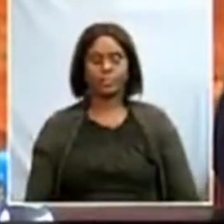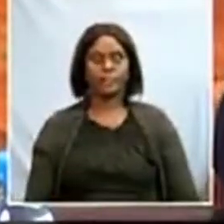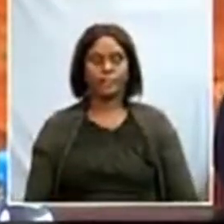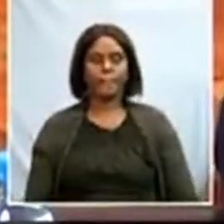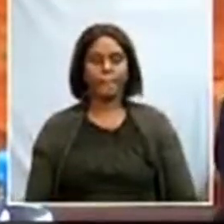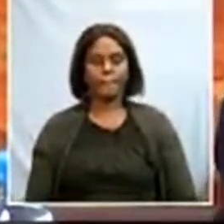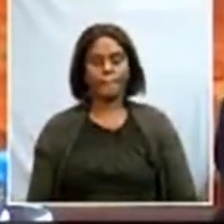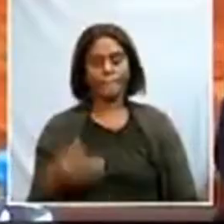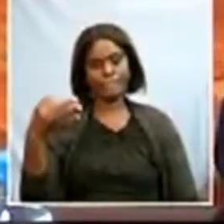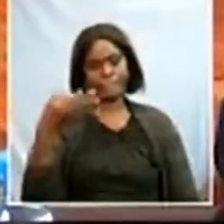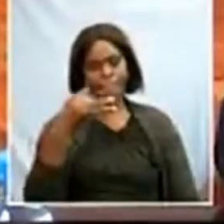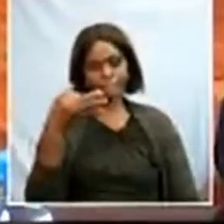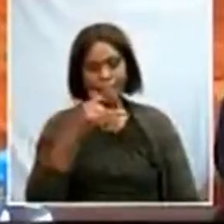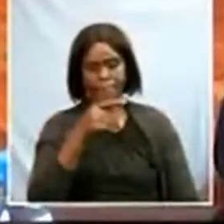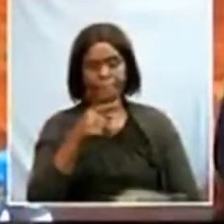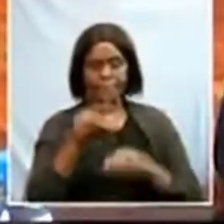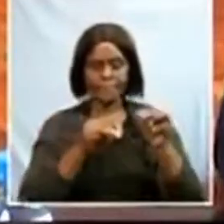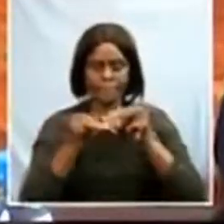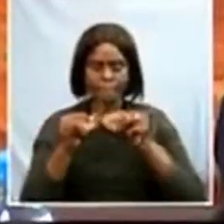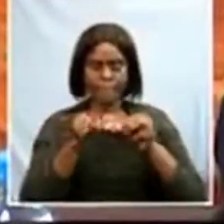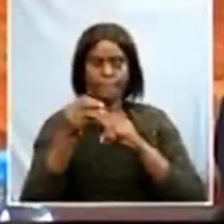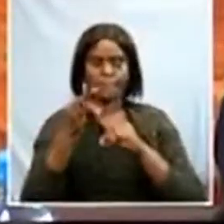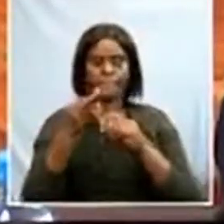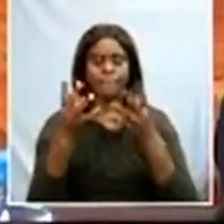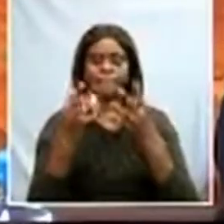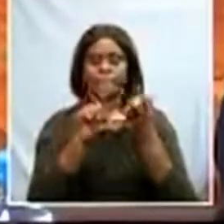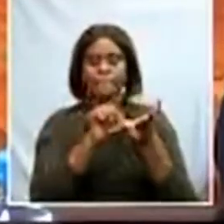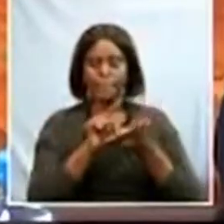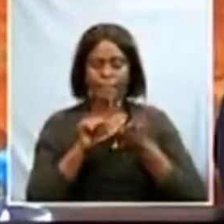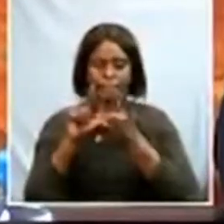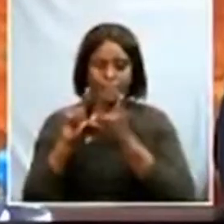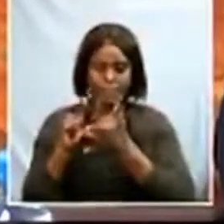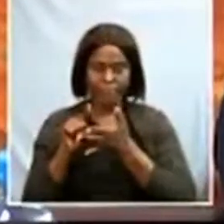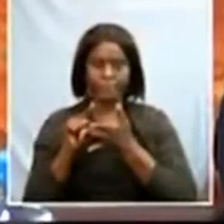F, Chair, on the management of soft loans.